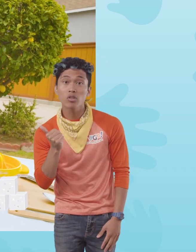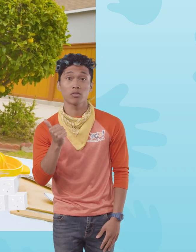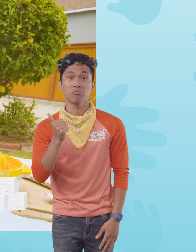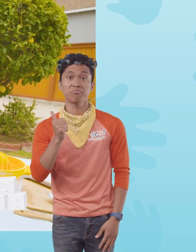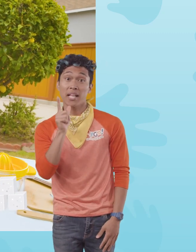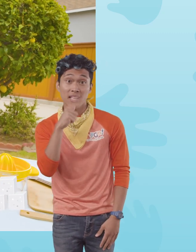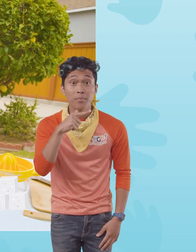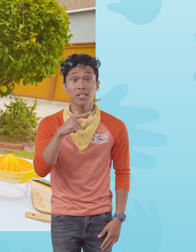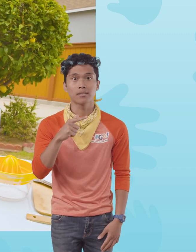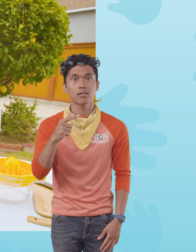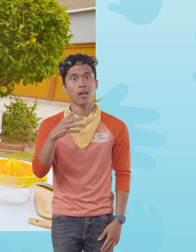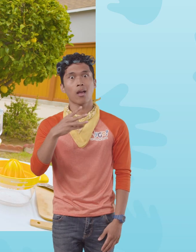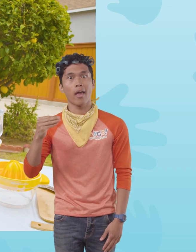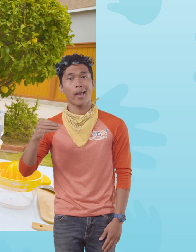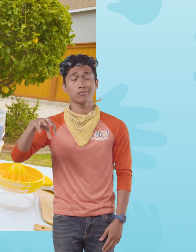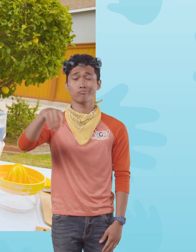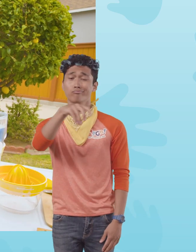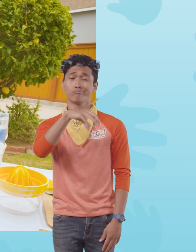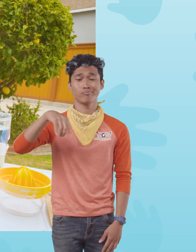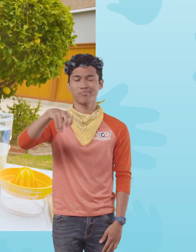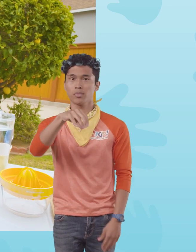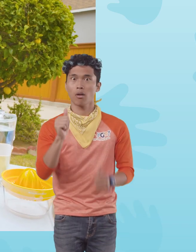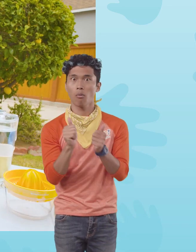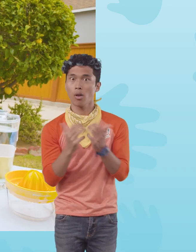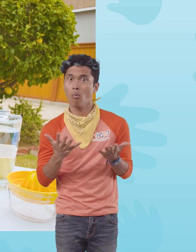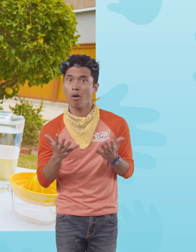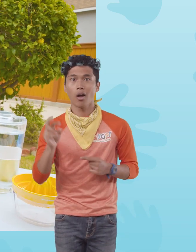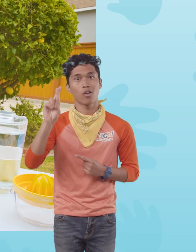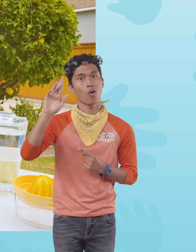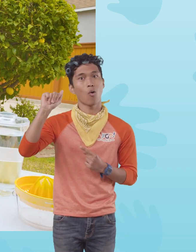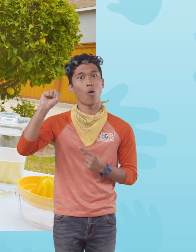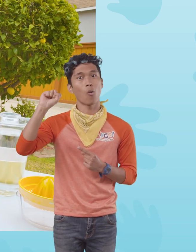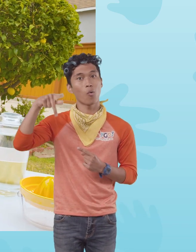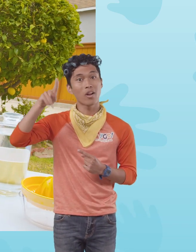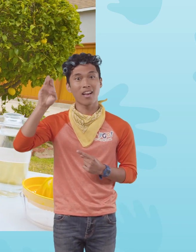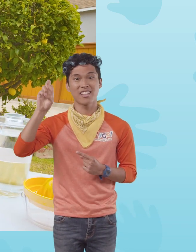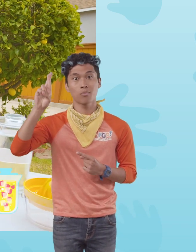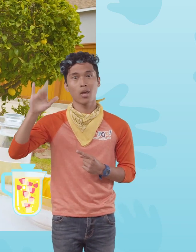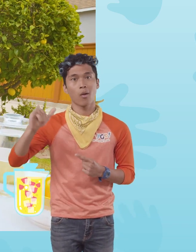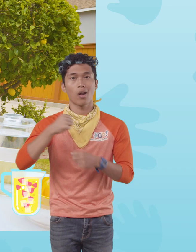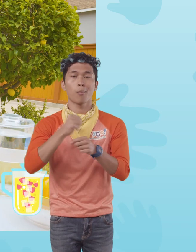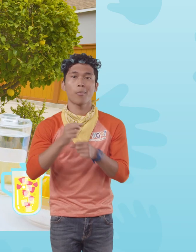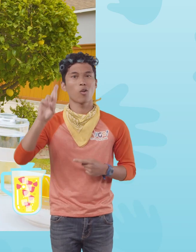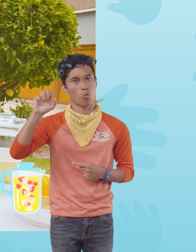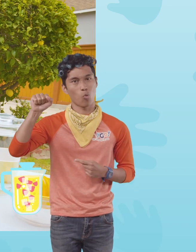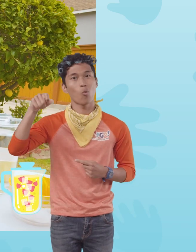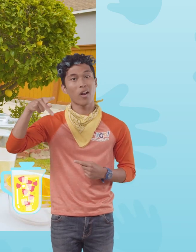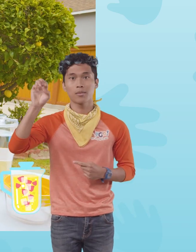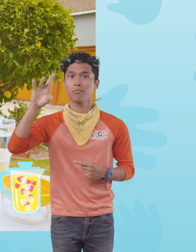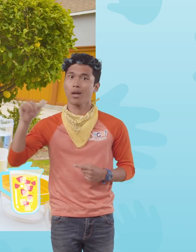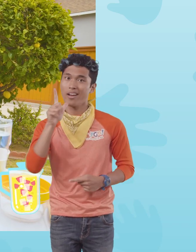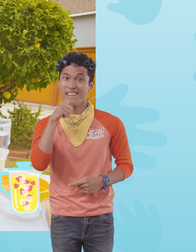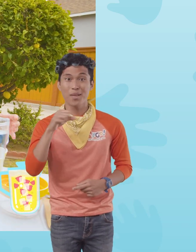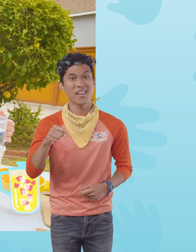lemons, and we're gonna spice it up with a little bit of raspberries to make raspberry lemonade. So